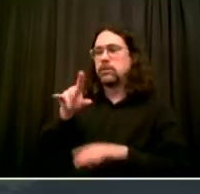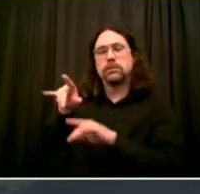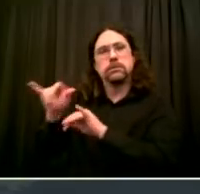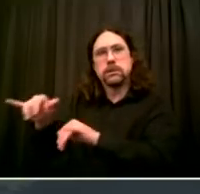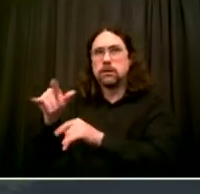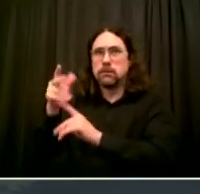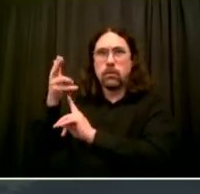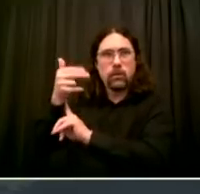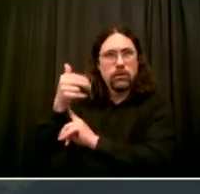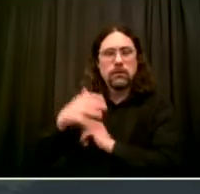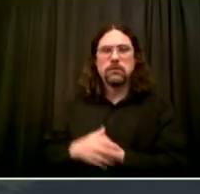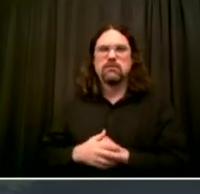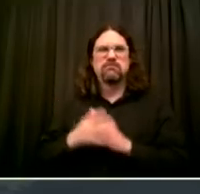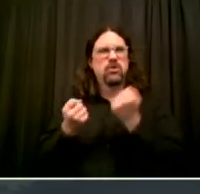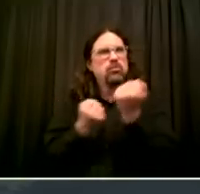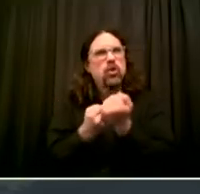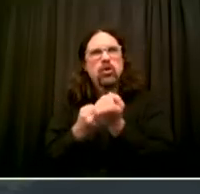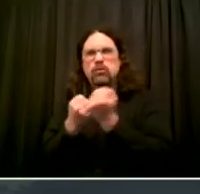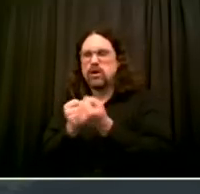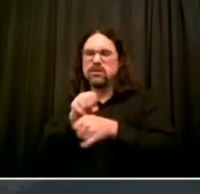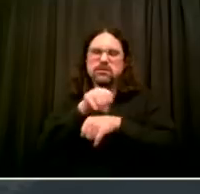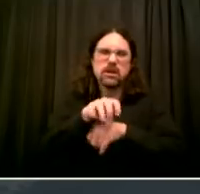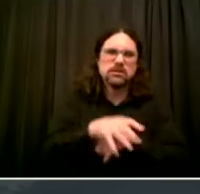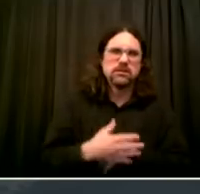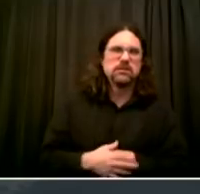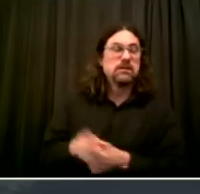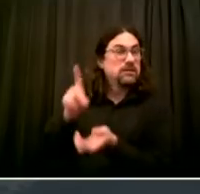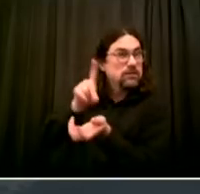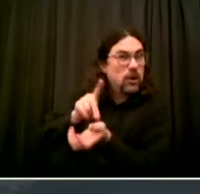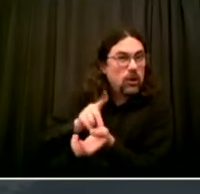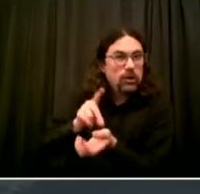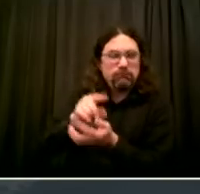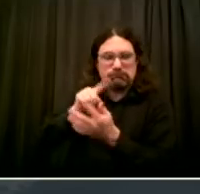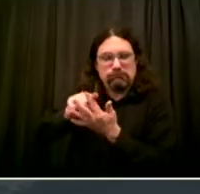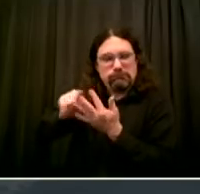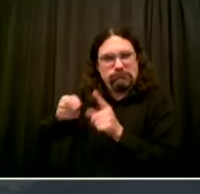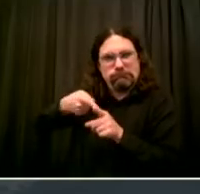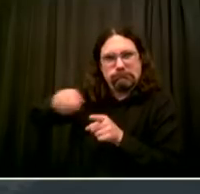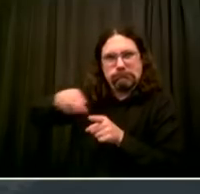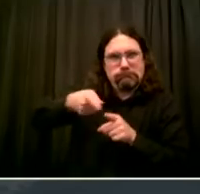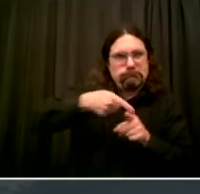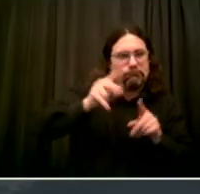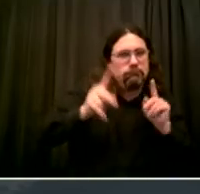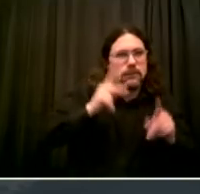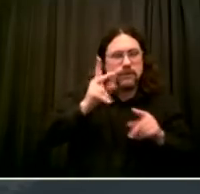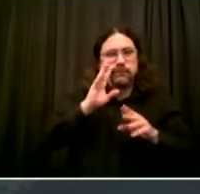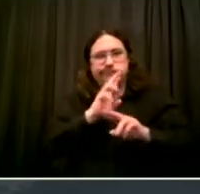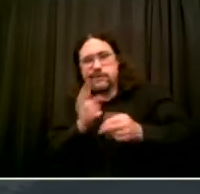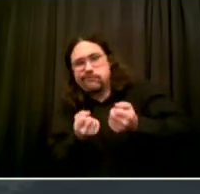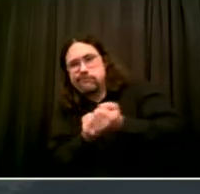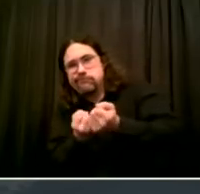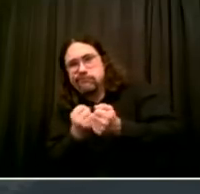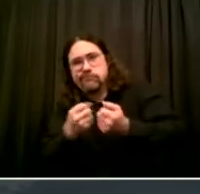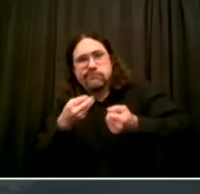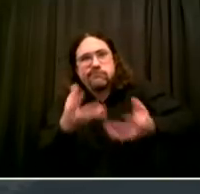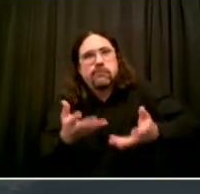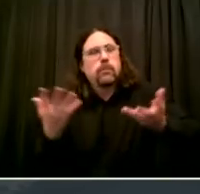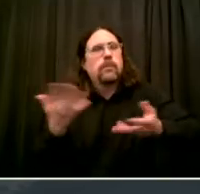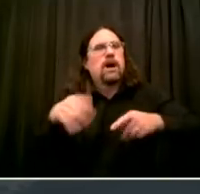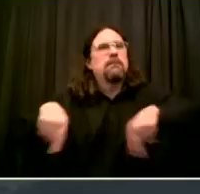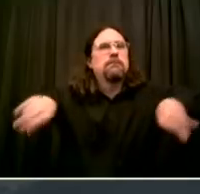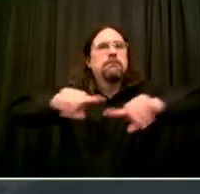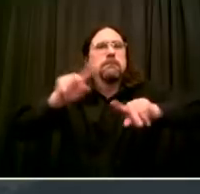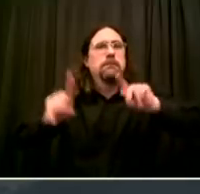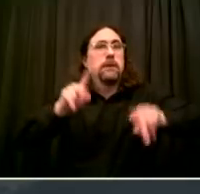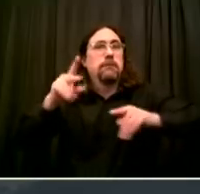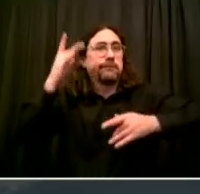situation needs to check on what's going on, wants to talk to a healthcare professional, doesn't have their own, you can always call 311 and get